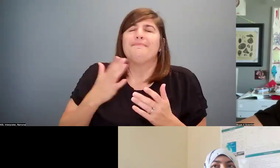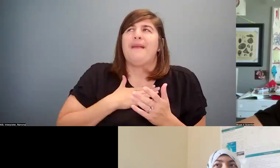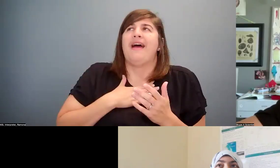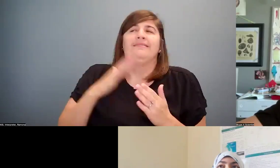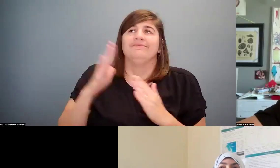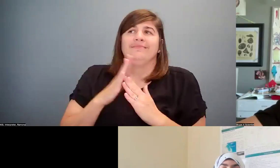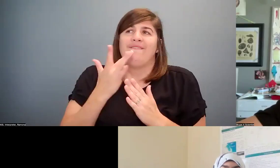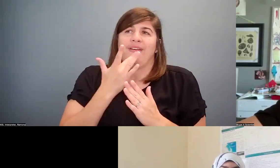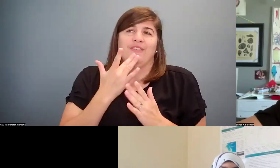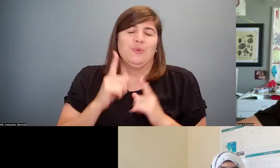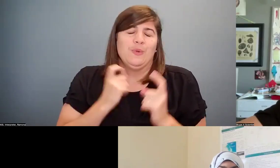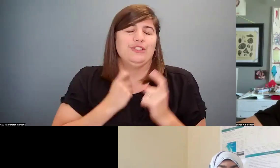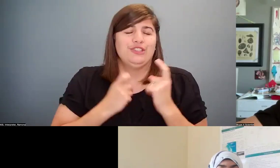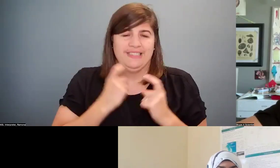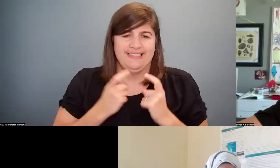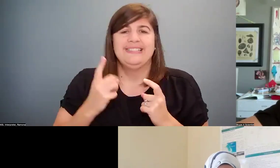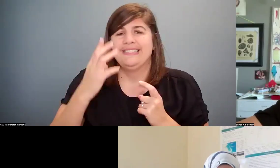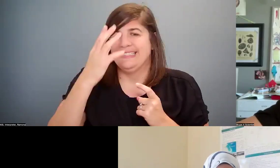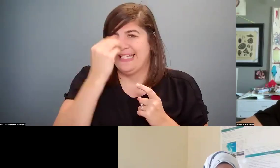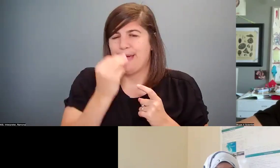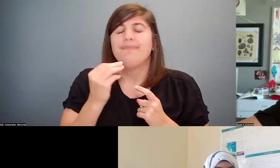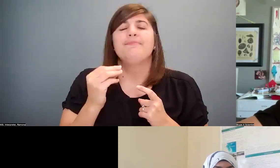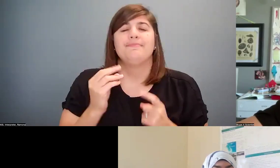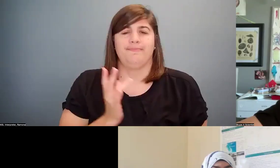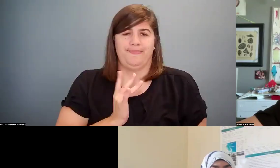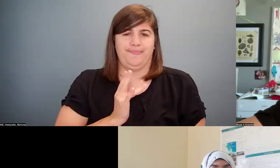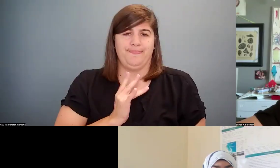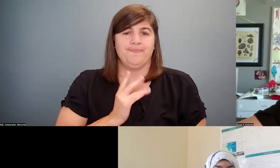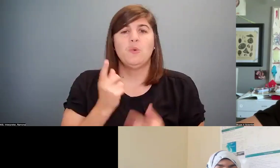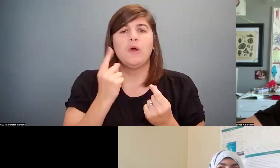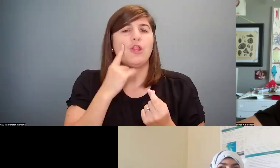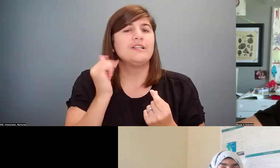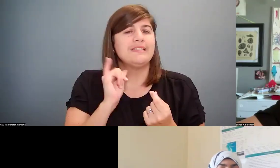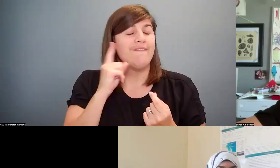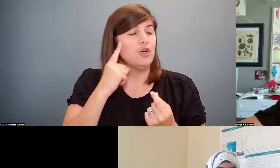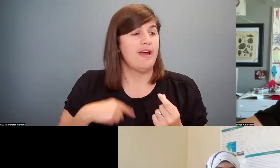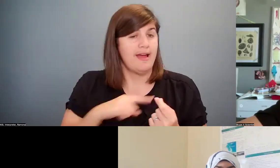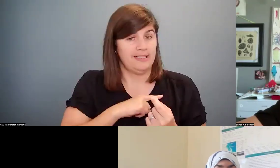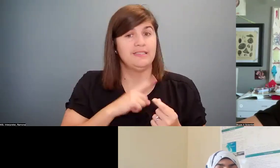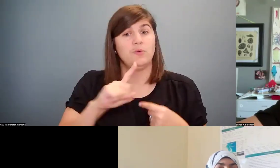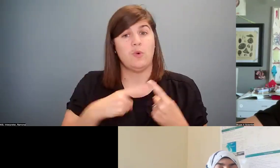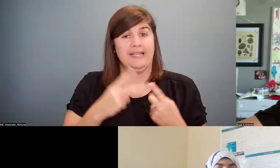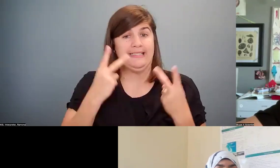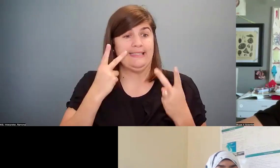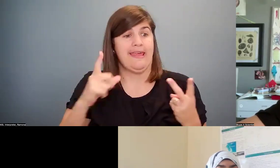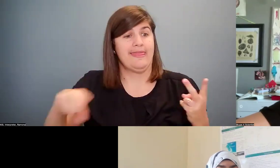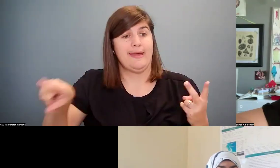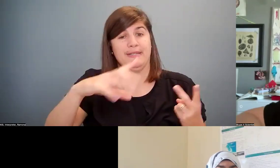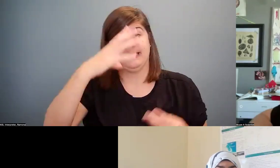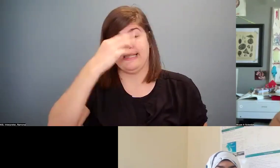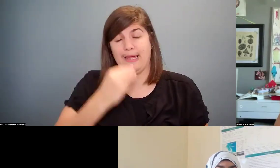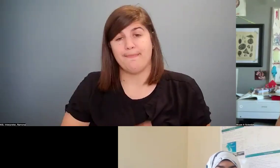time. Whale sleep is very cool. So what it looks like for us when we're seeing them sleep